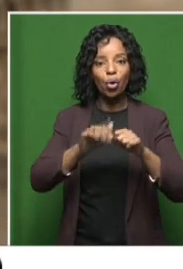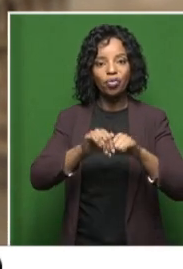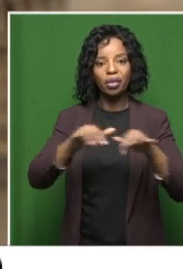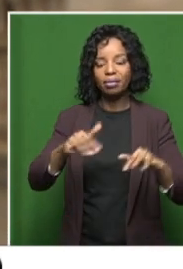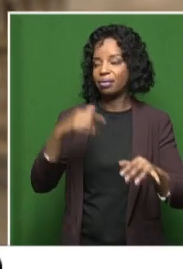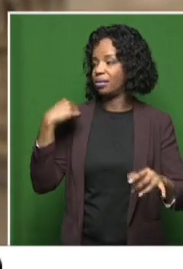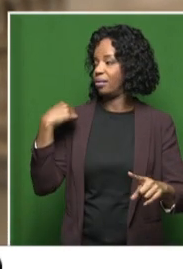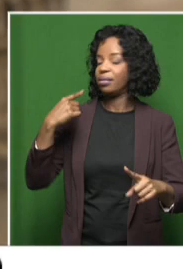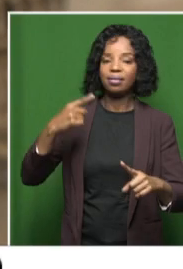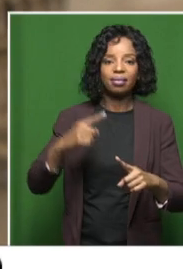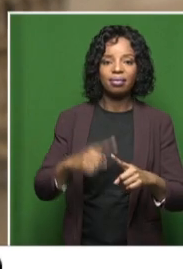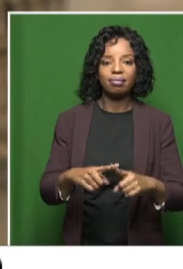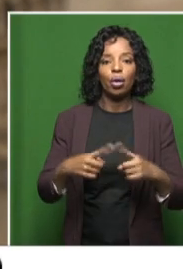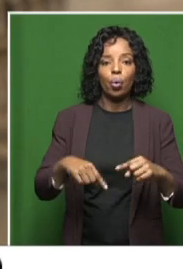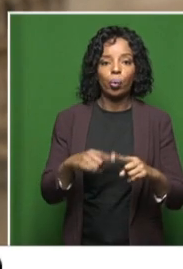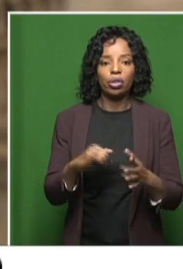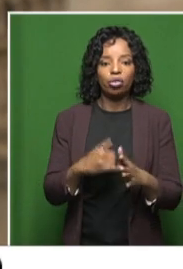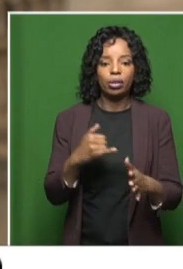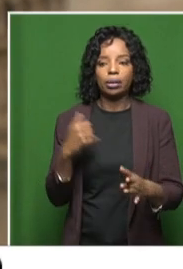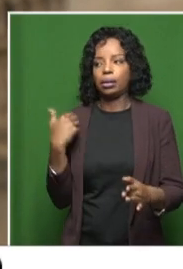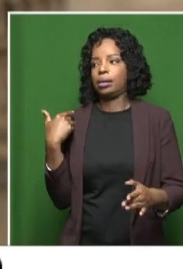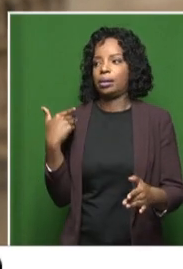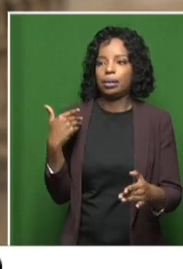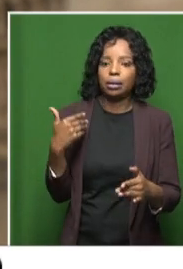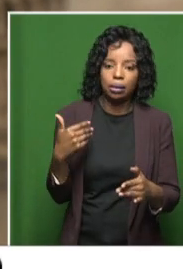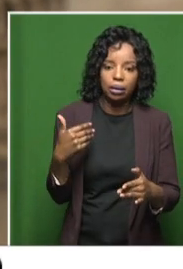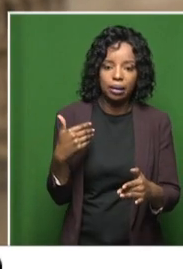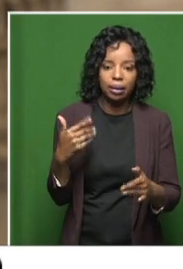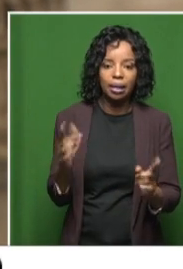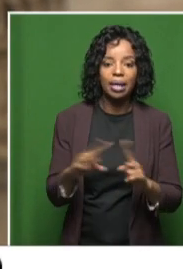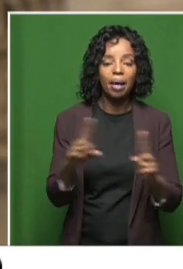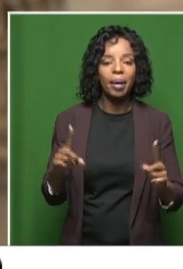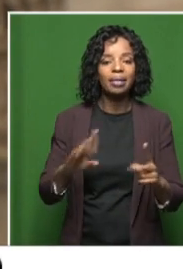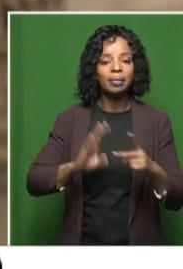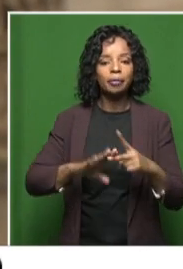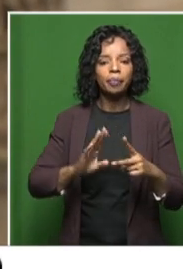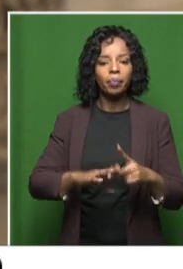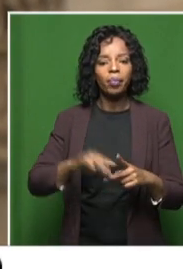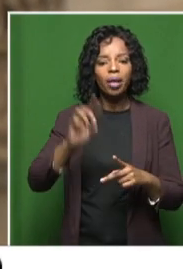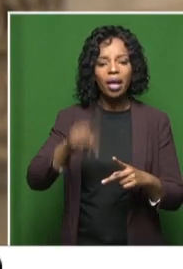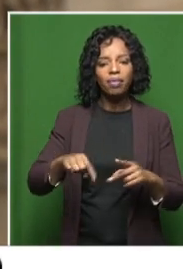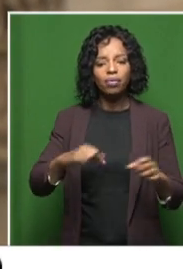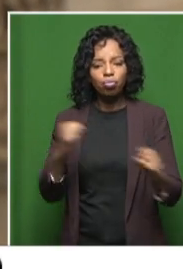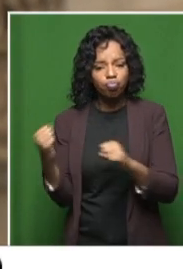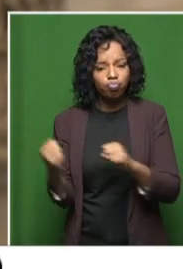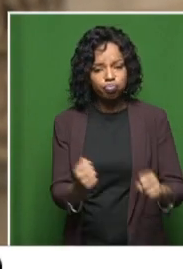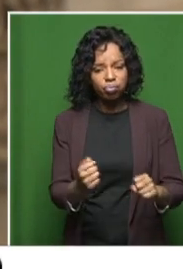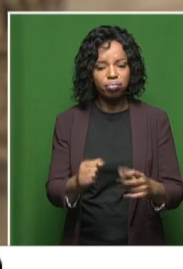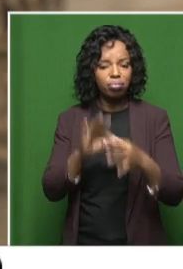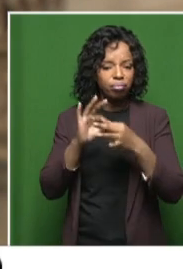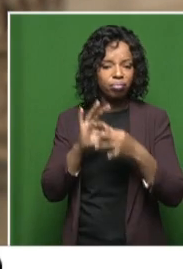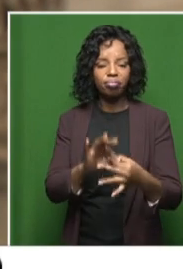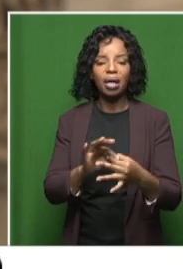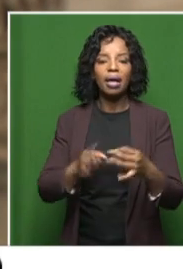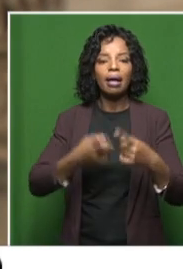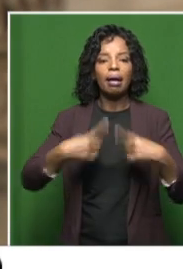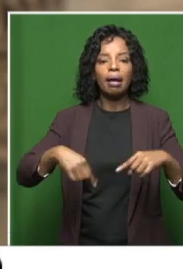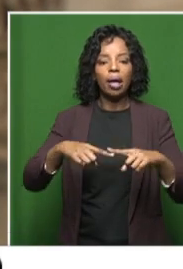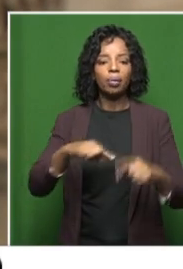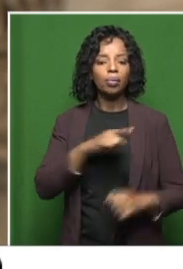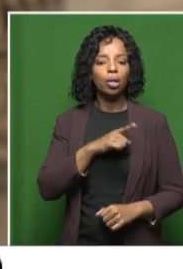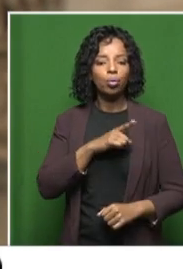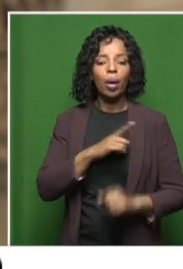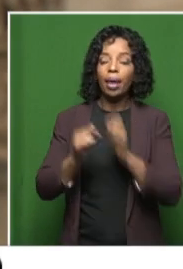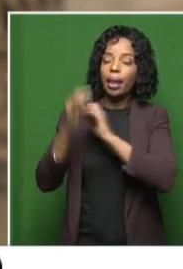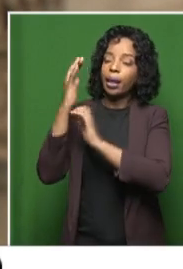of COVID-19. But secondly, we have to strengthen our relations so that the historical ties that we've always